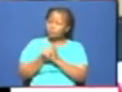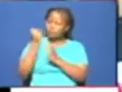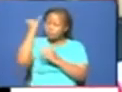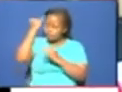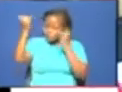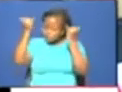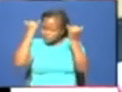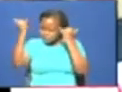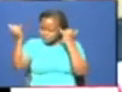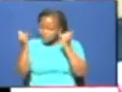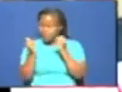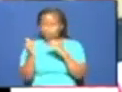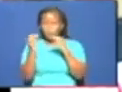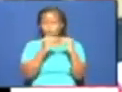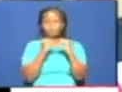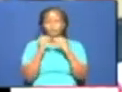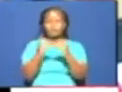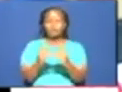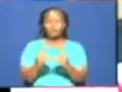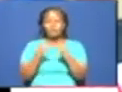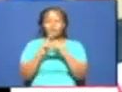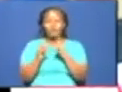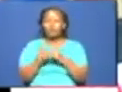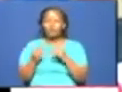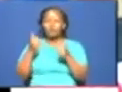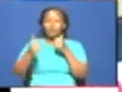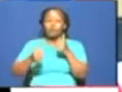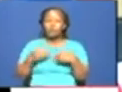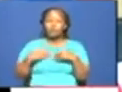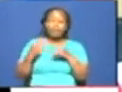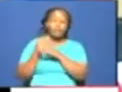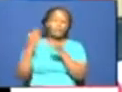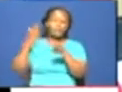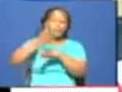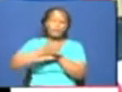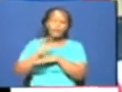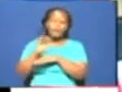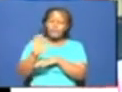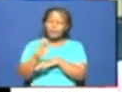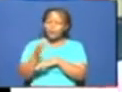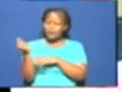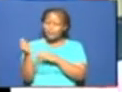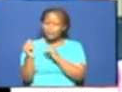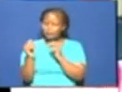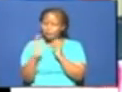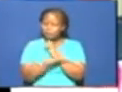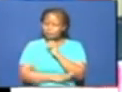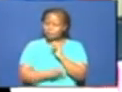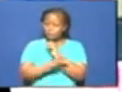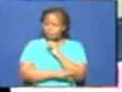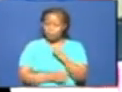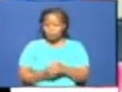at par and even surpass their global counterparts. Point number six,